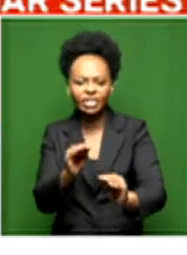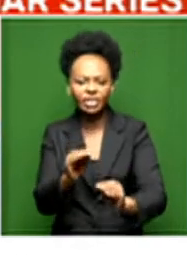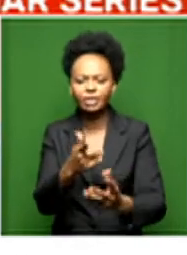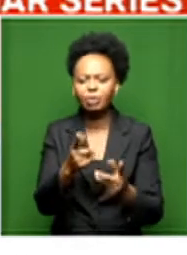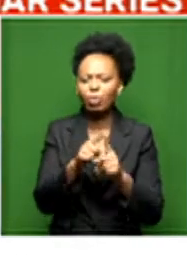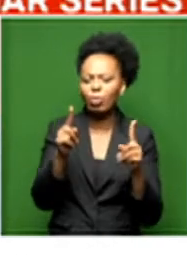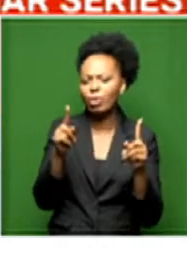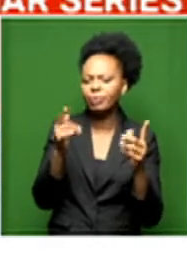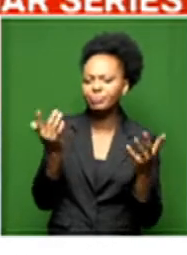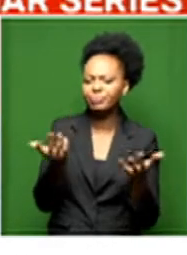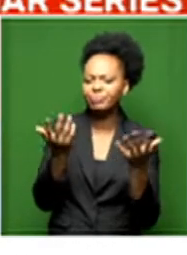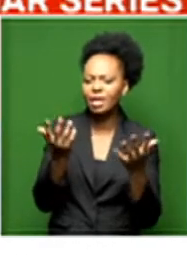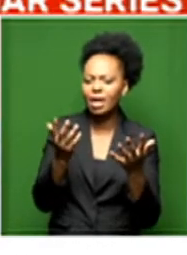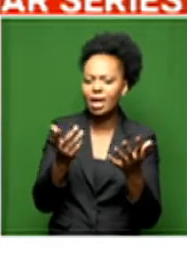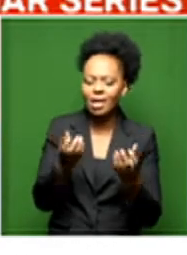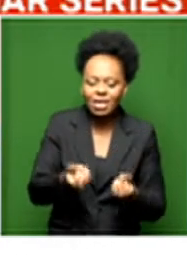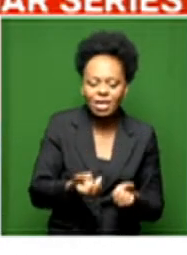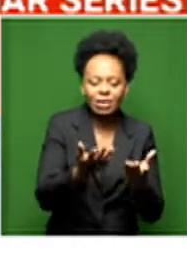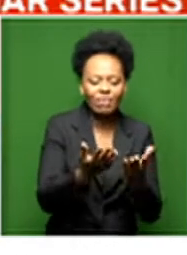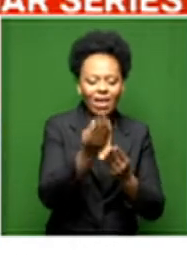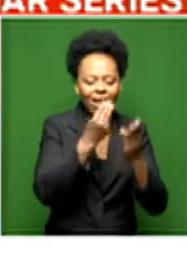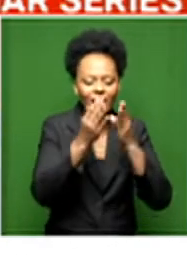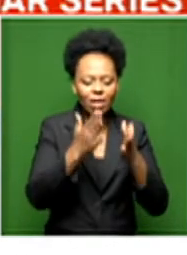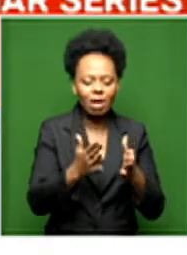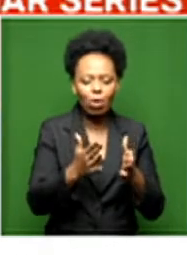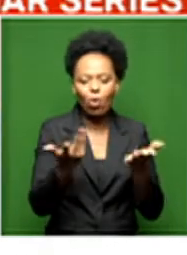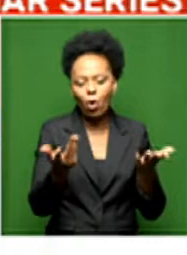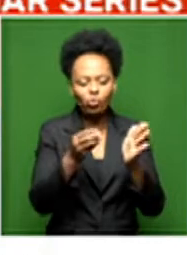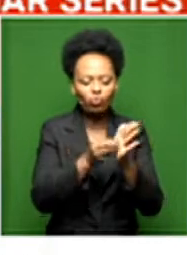opportunity to the learners to